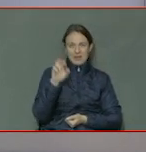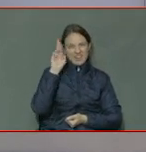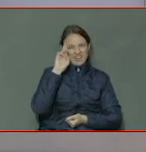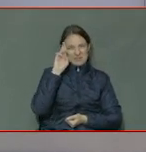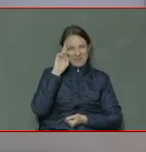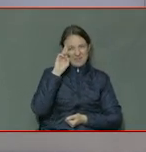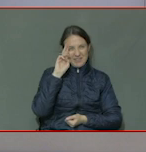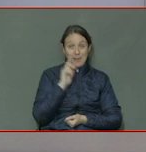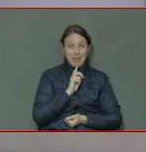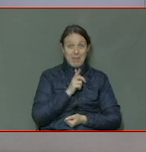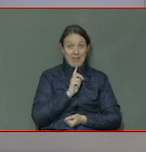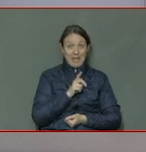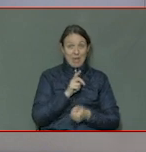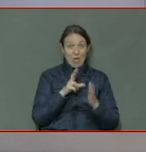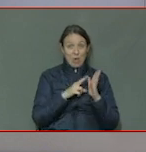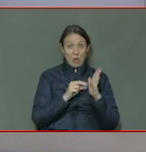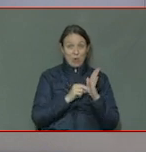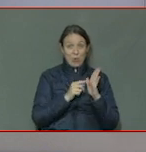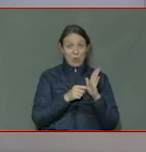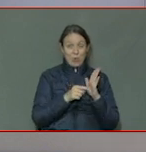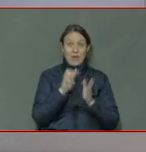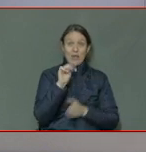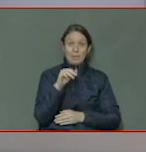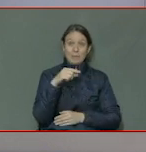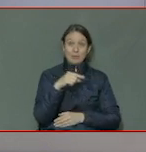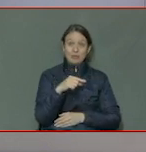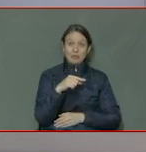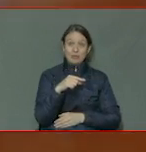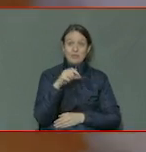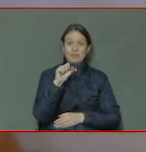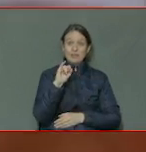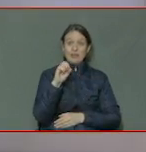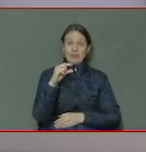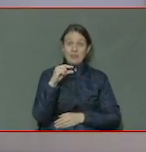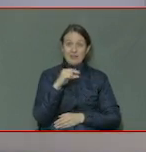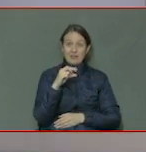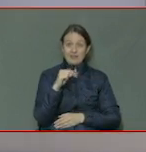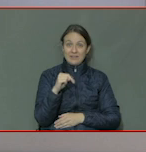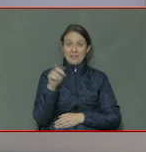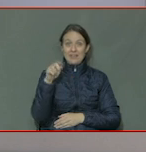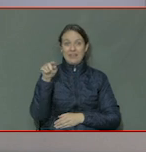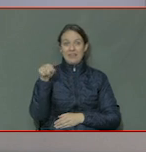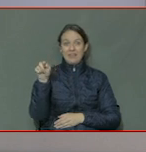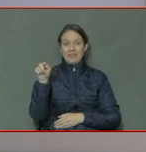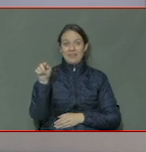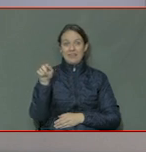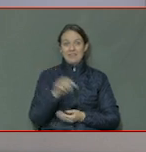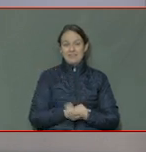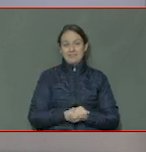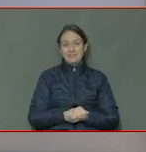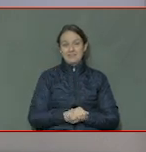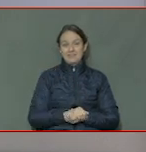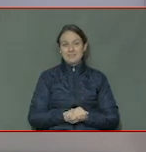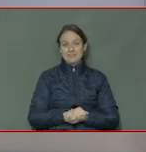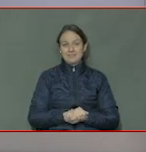in pink, that will be mg sine theta. So Fg parallel is mg sine theta.